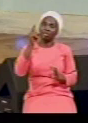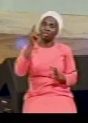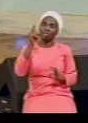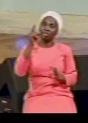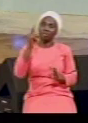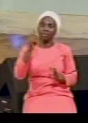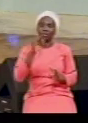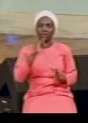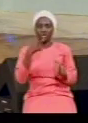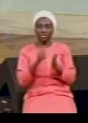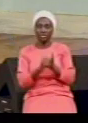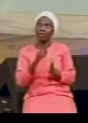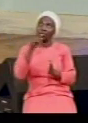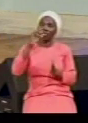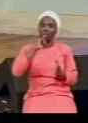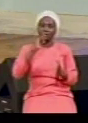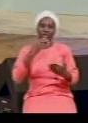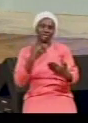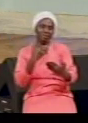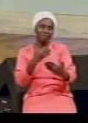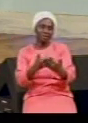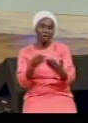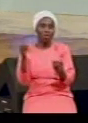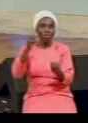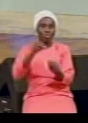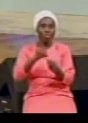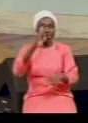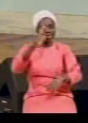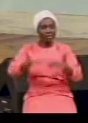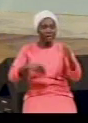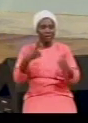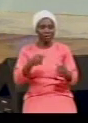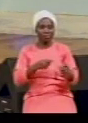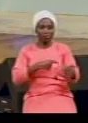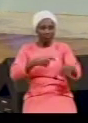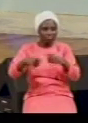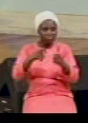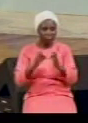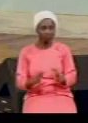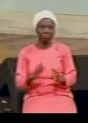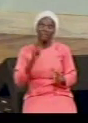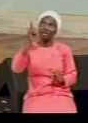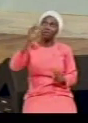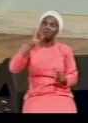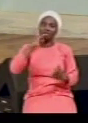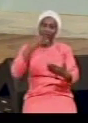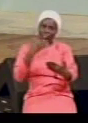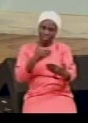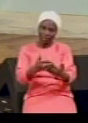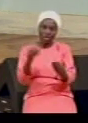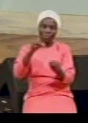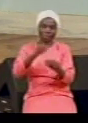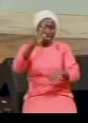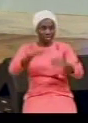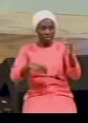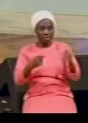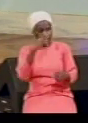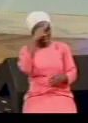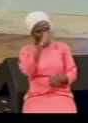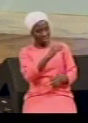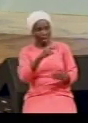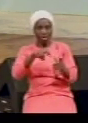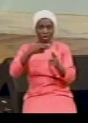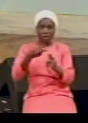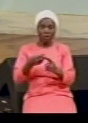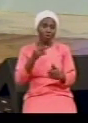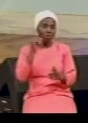is nearer than the persecutor. He is nearer than the man or the woman that